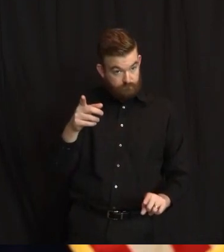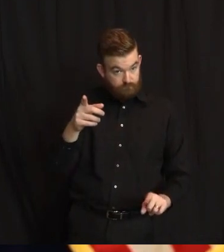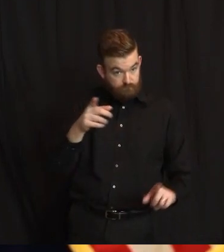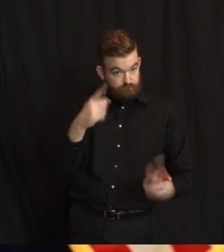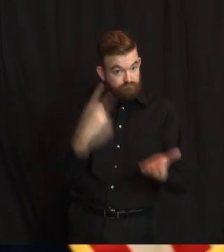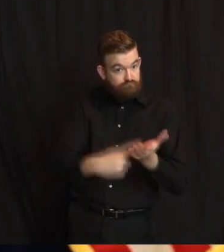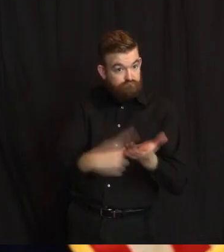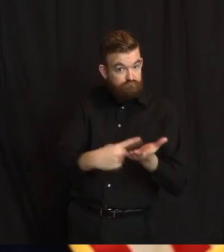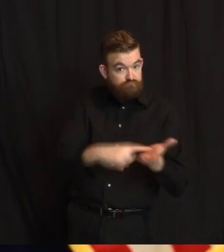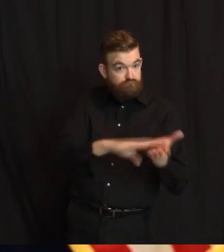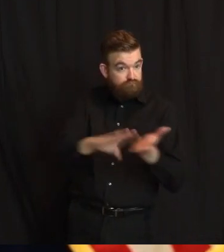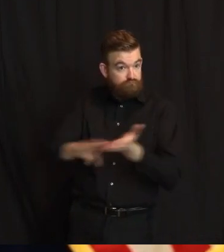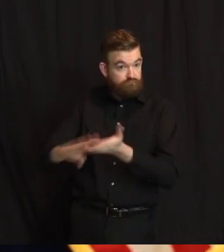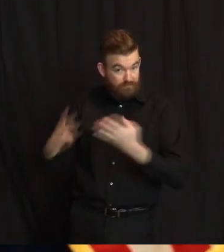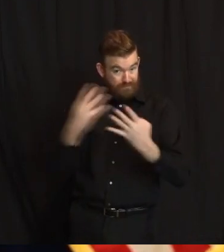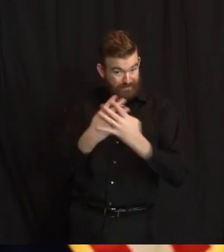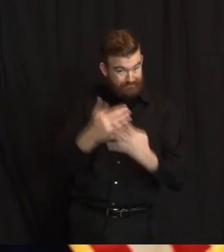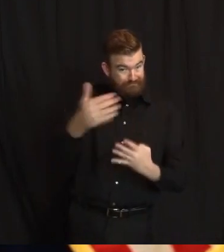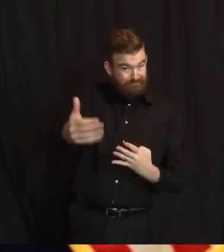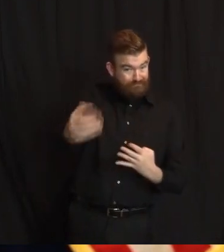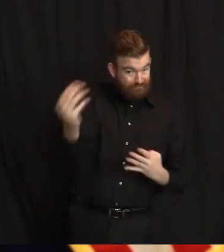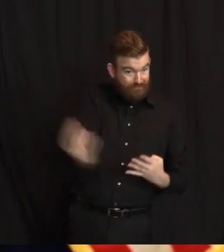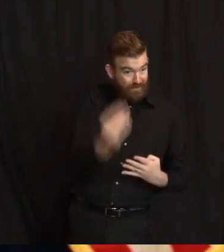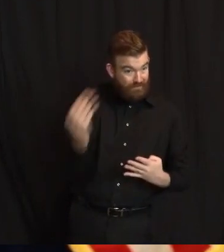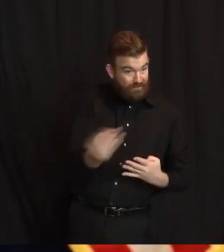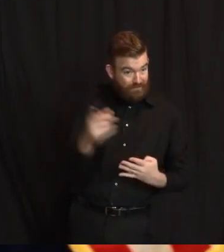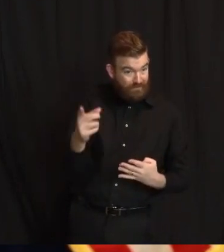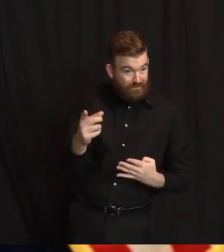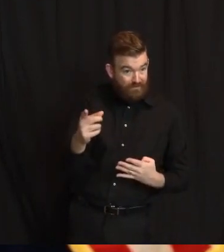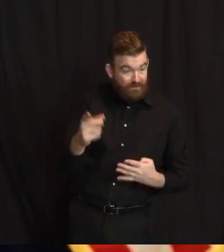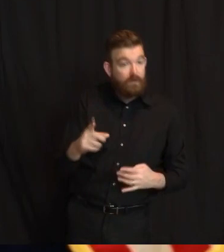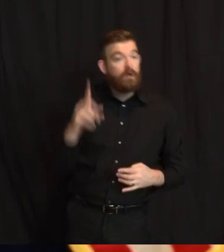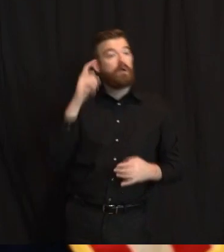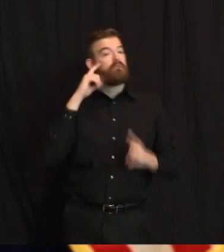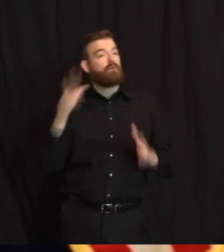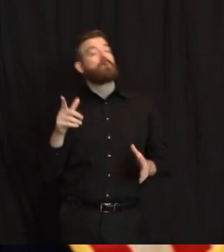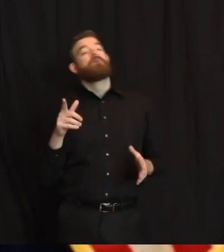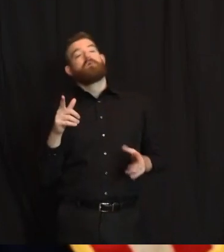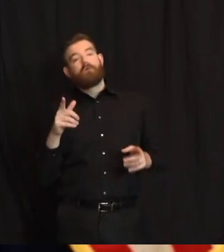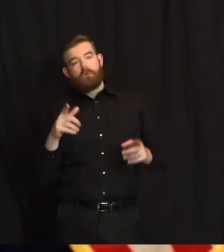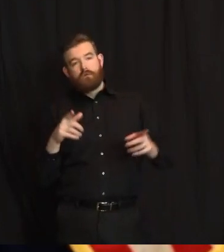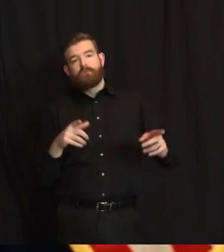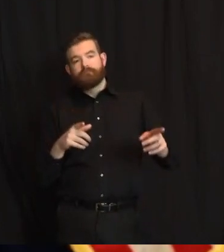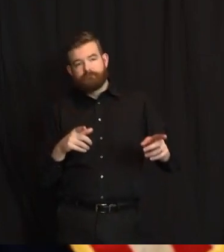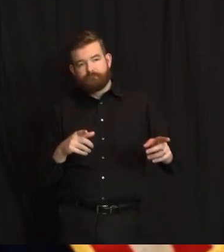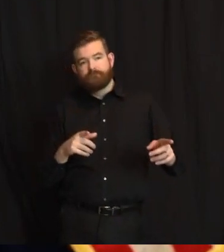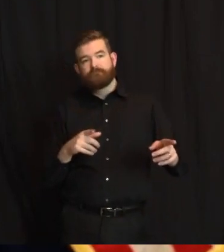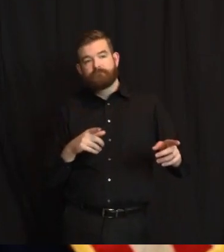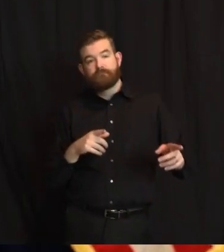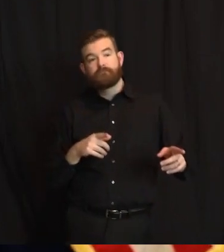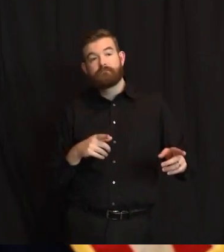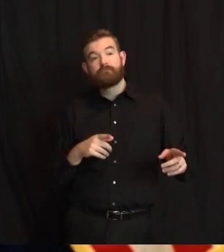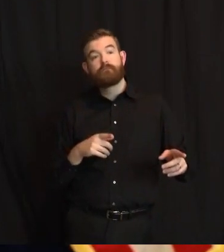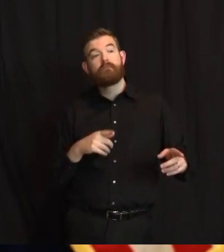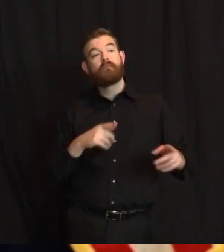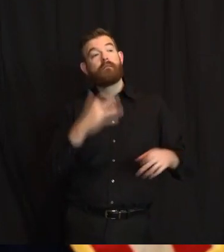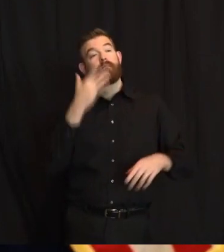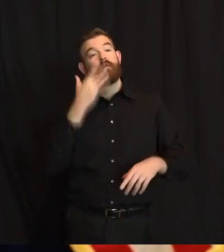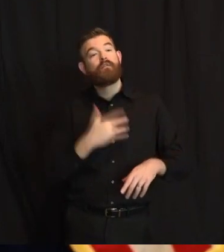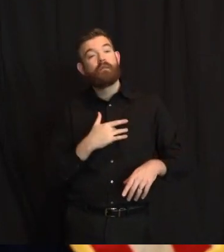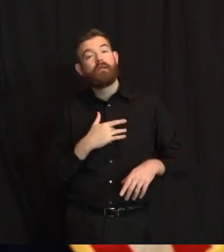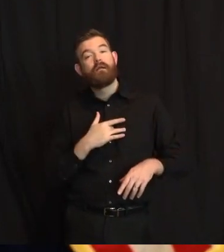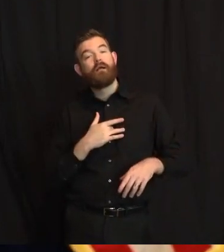Okay, so on the drive-by birthdays and parades, I think we got to be very careful. At one level, it's really emotional when you see it's at